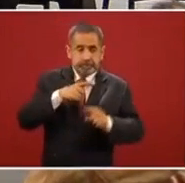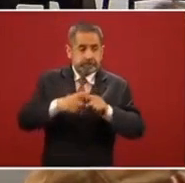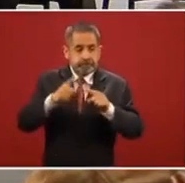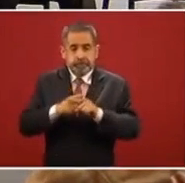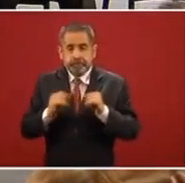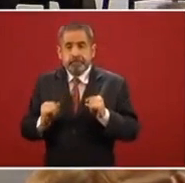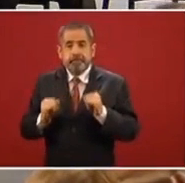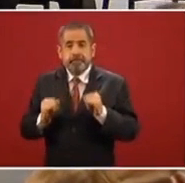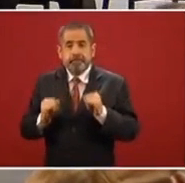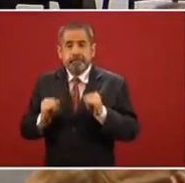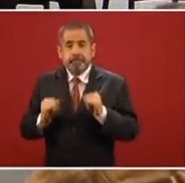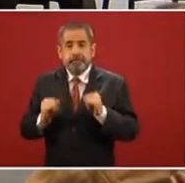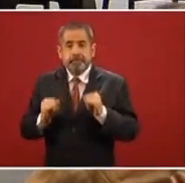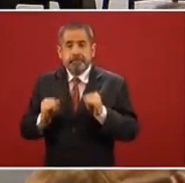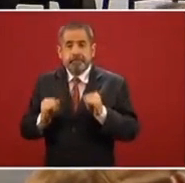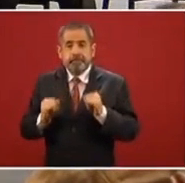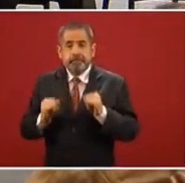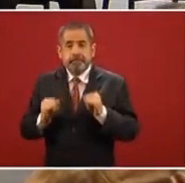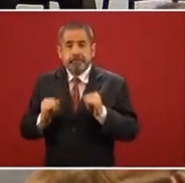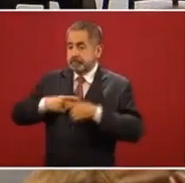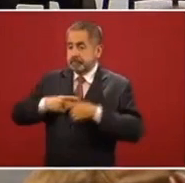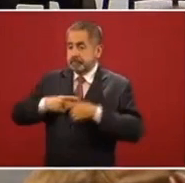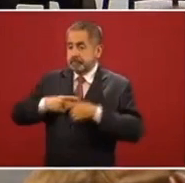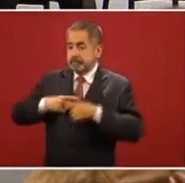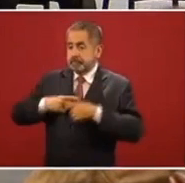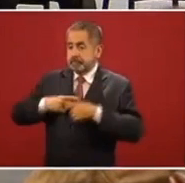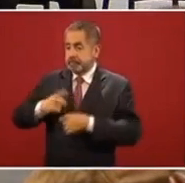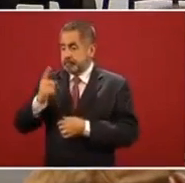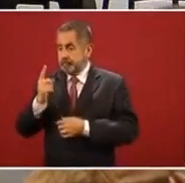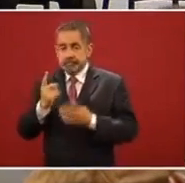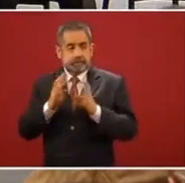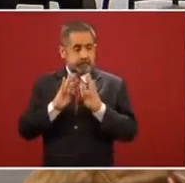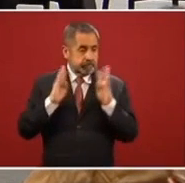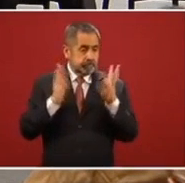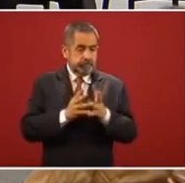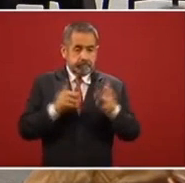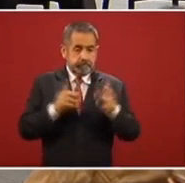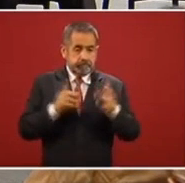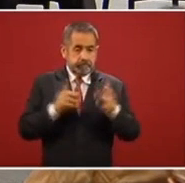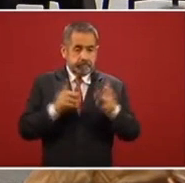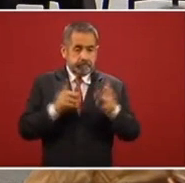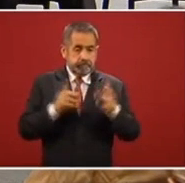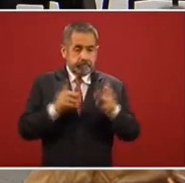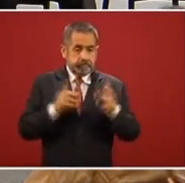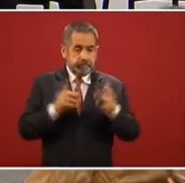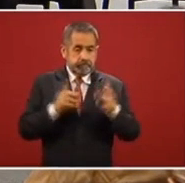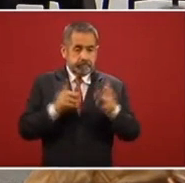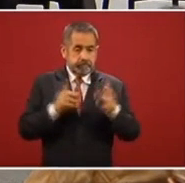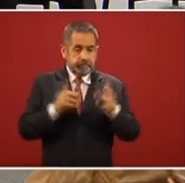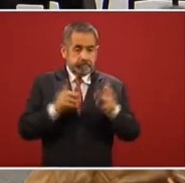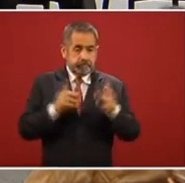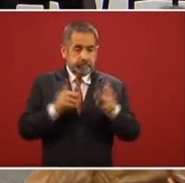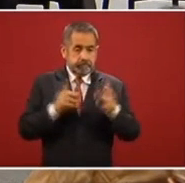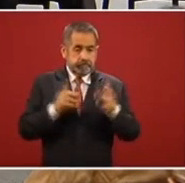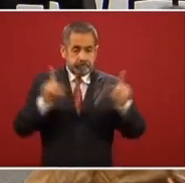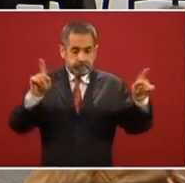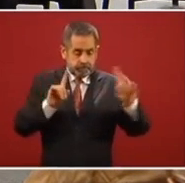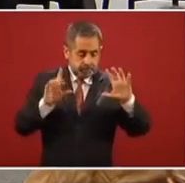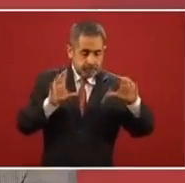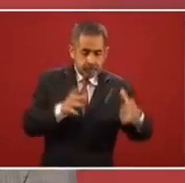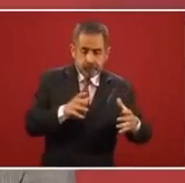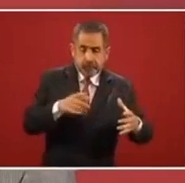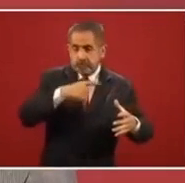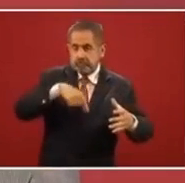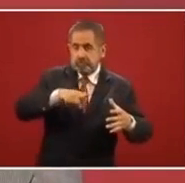las personas the persons que estarían ahí representadas that would be there represented